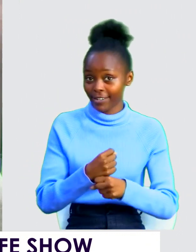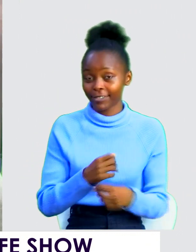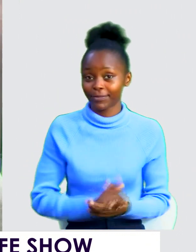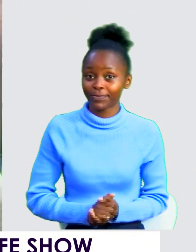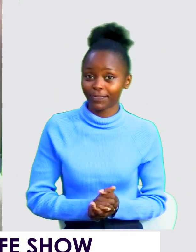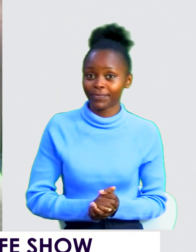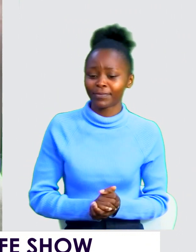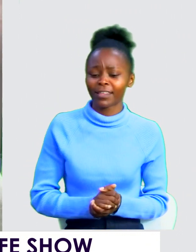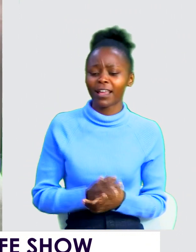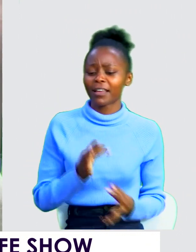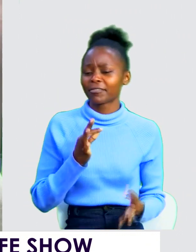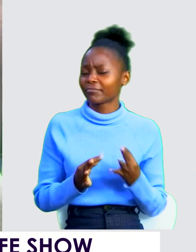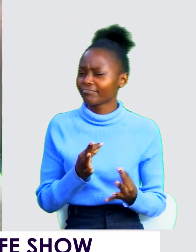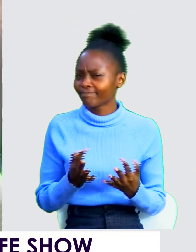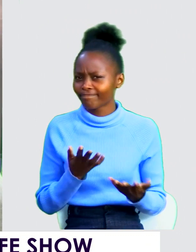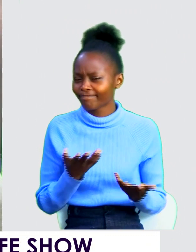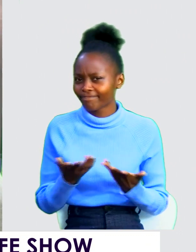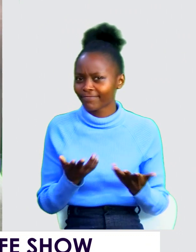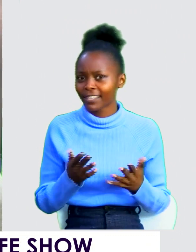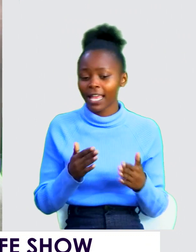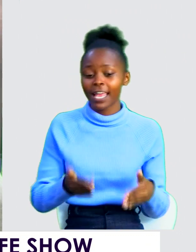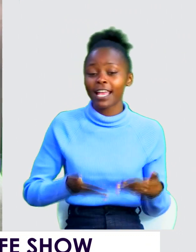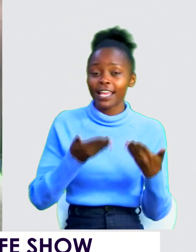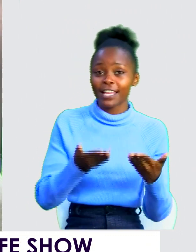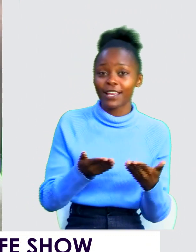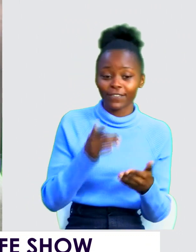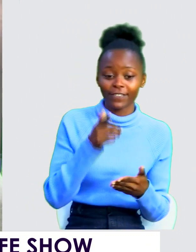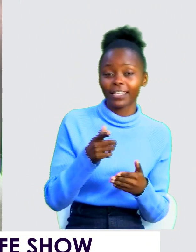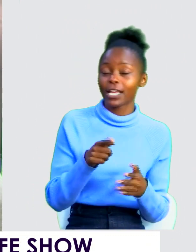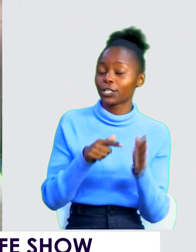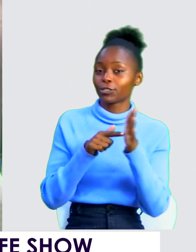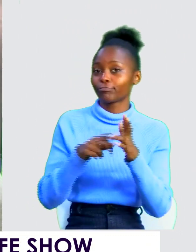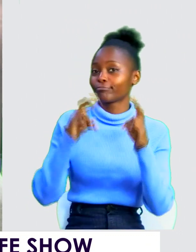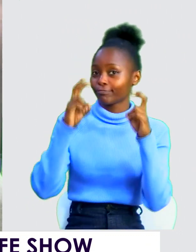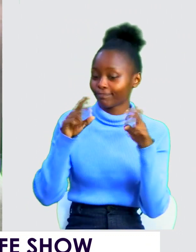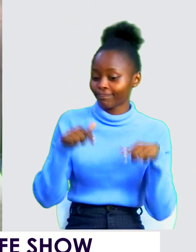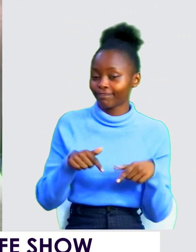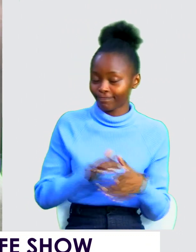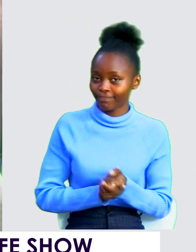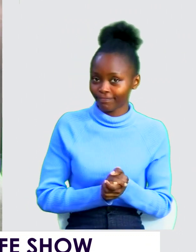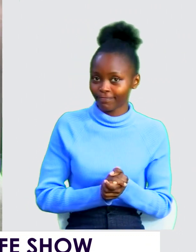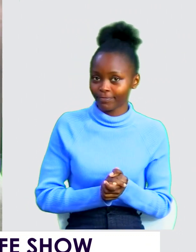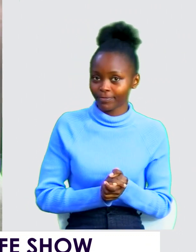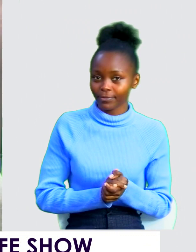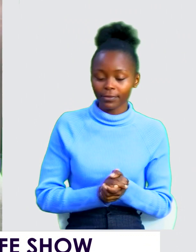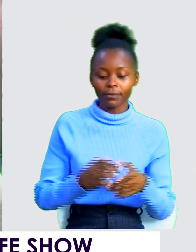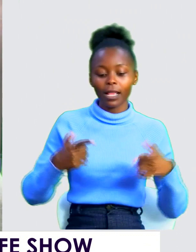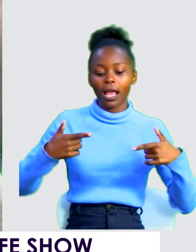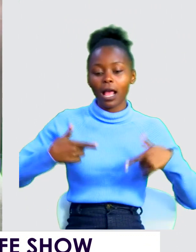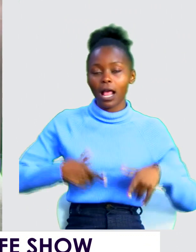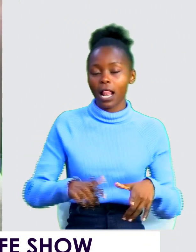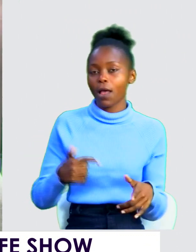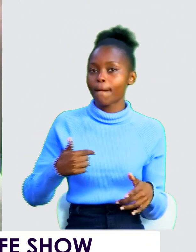If I were to give this show a topic today, allow me to call it the